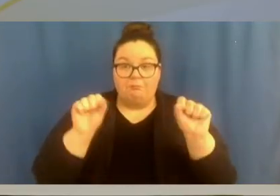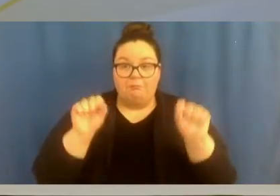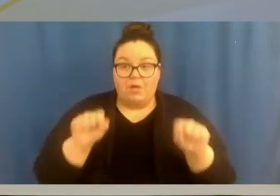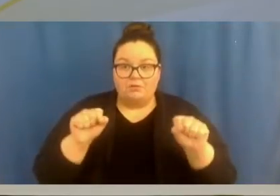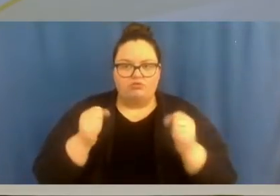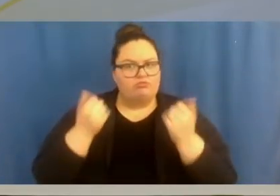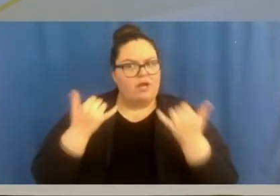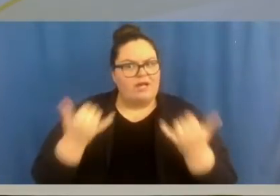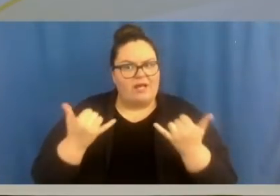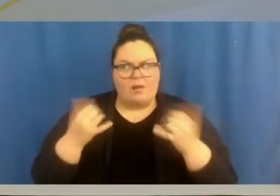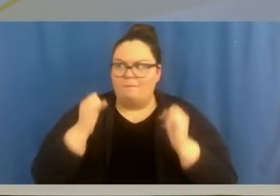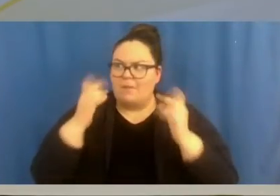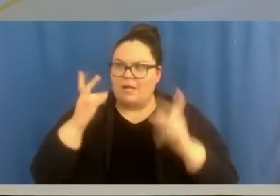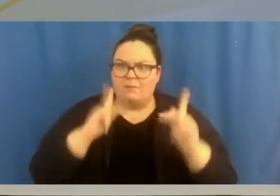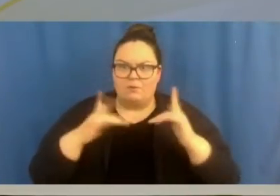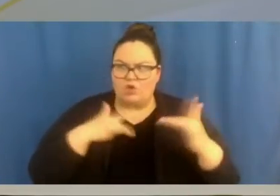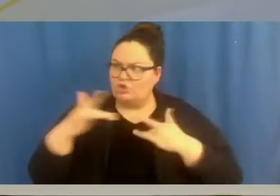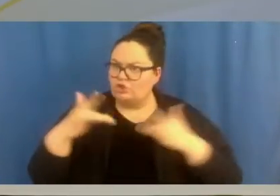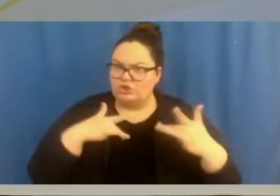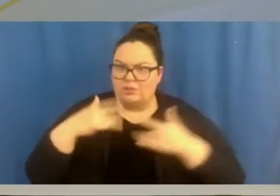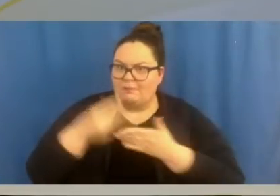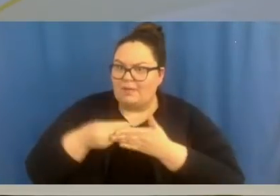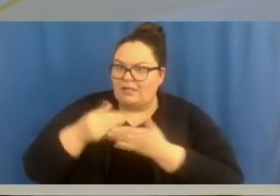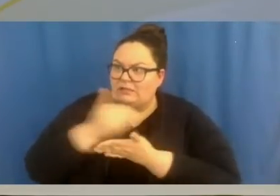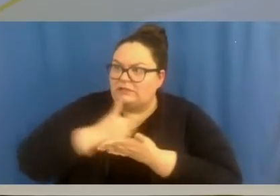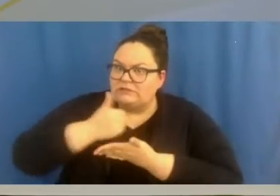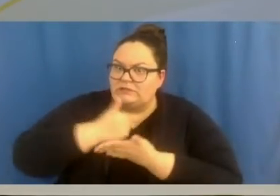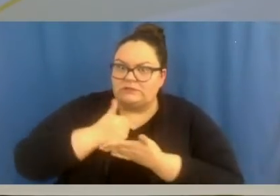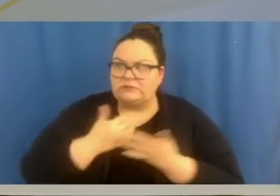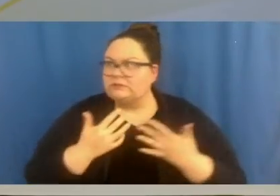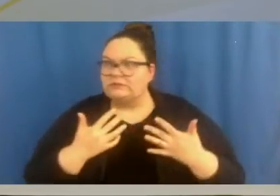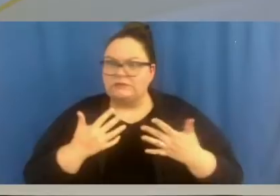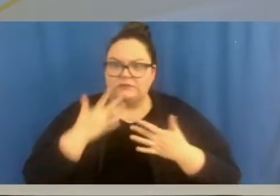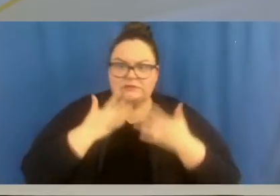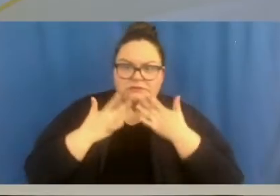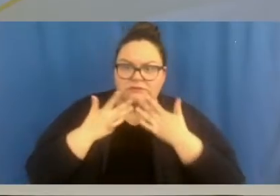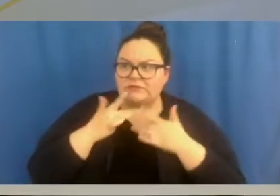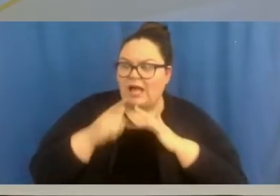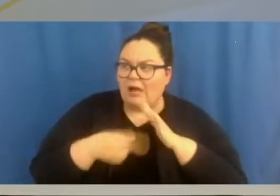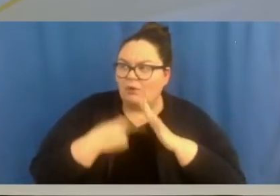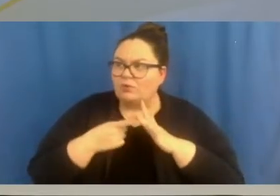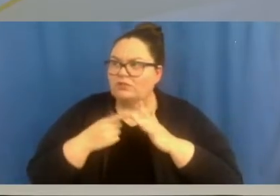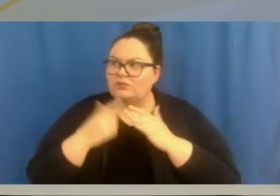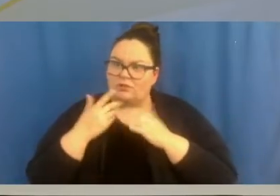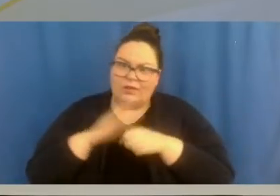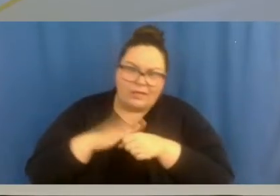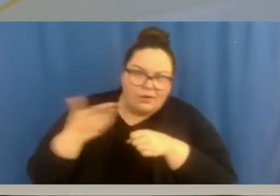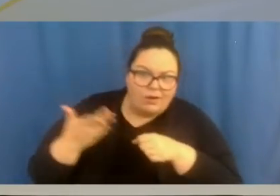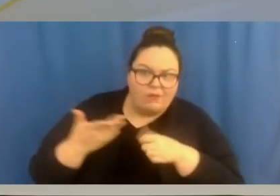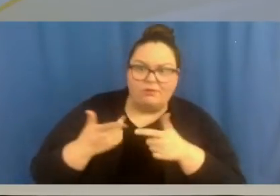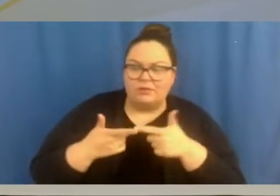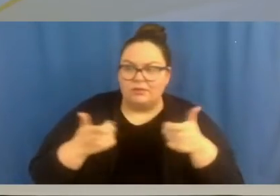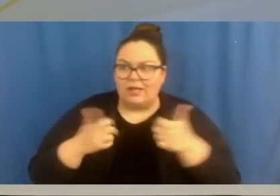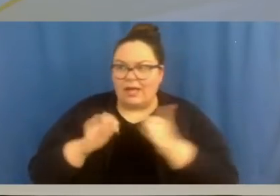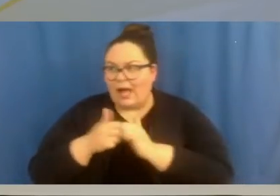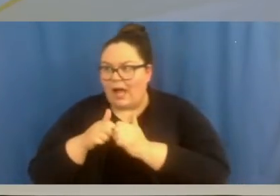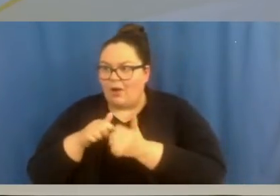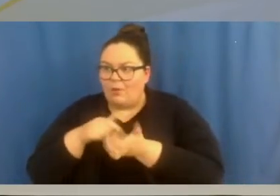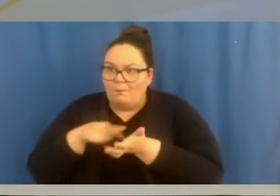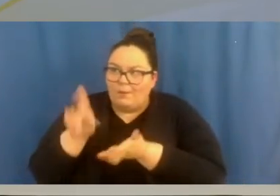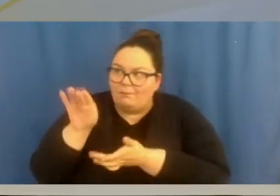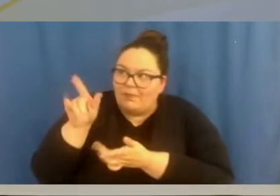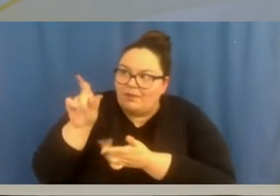right now, especially with people wondering where their money's going to come from to pay their bills and put food on the table. So